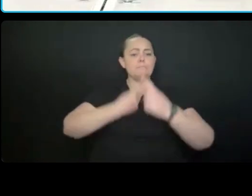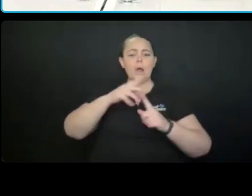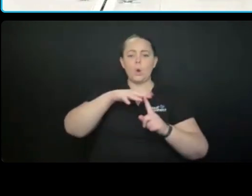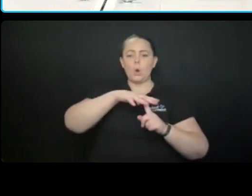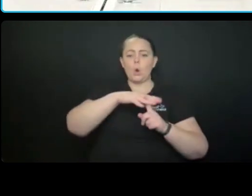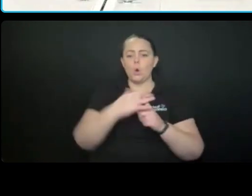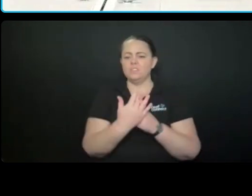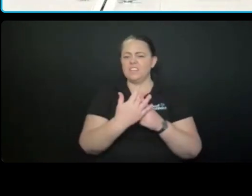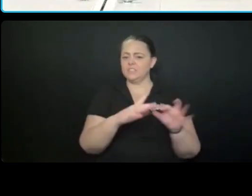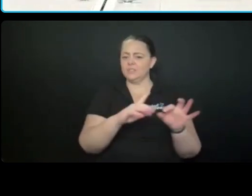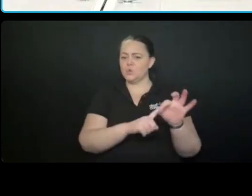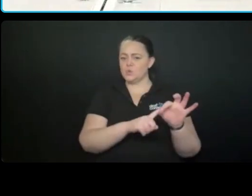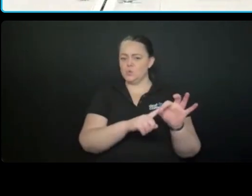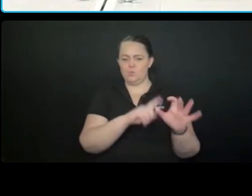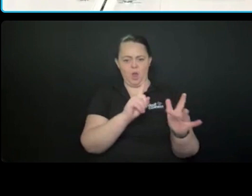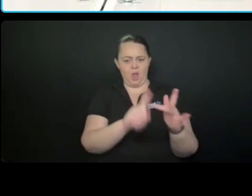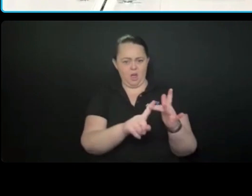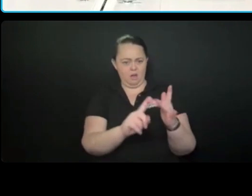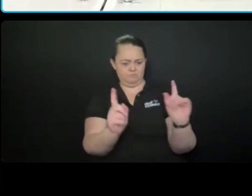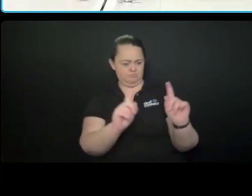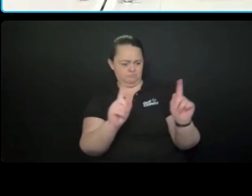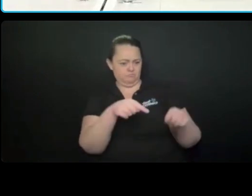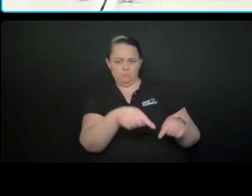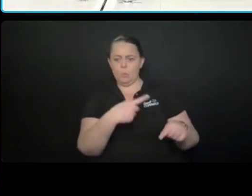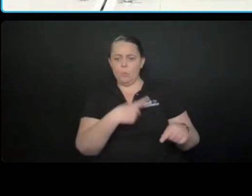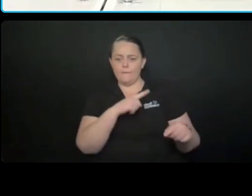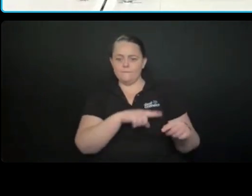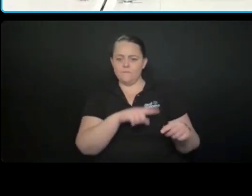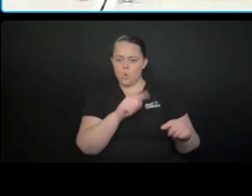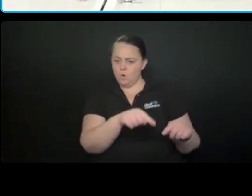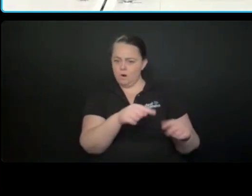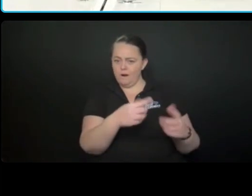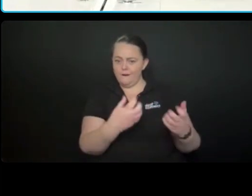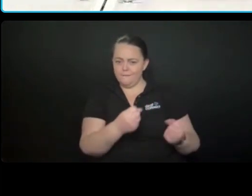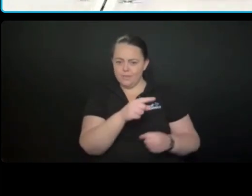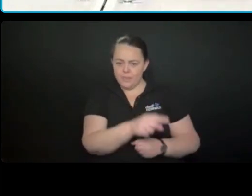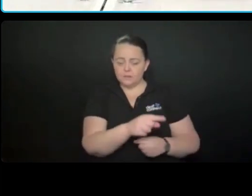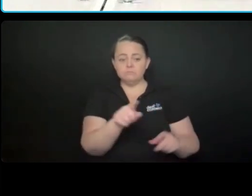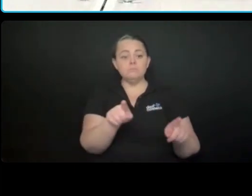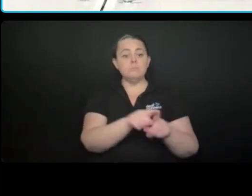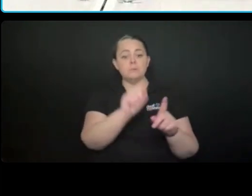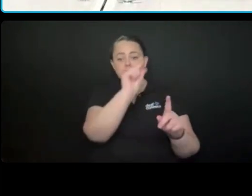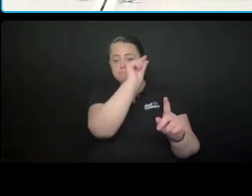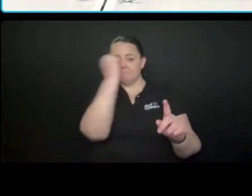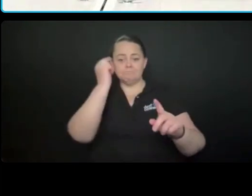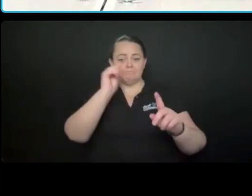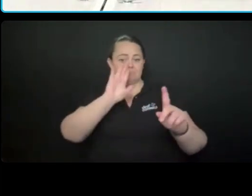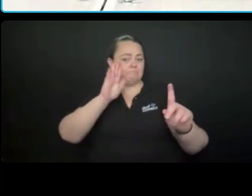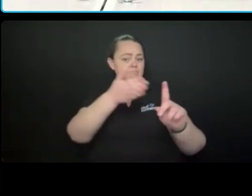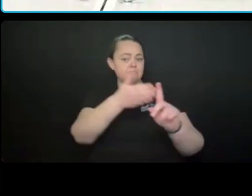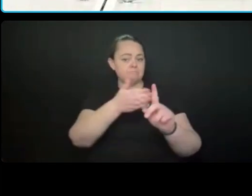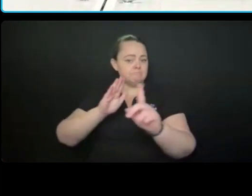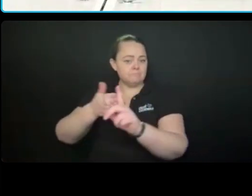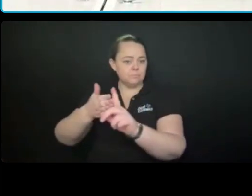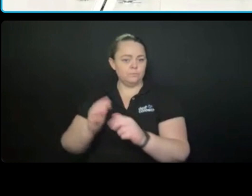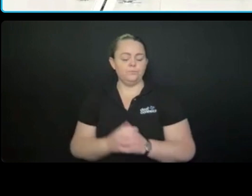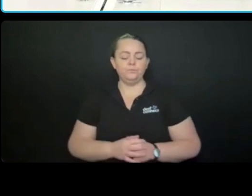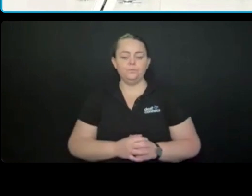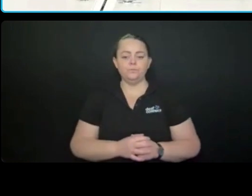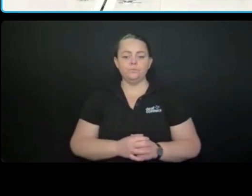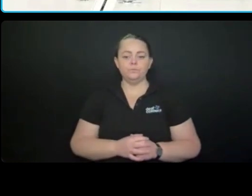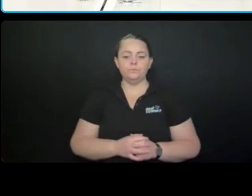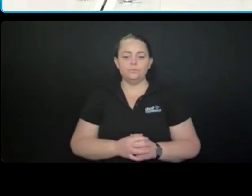are important and the objectives of the QI program. So by way of background, the Royal